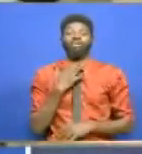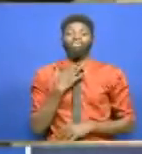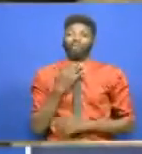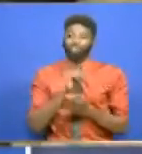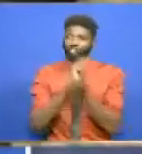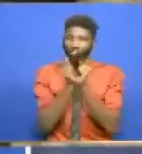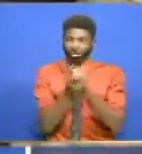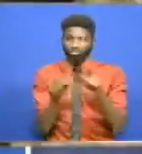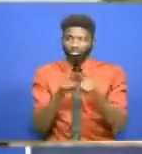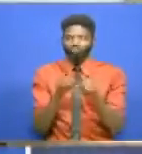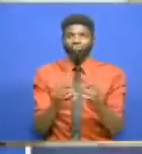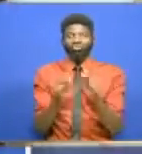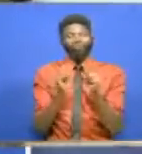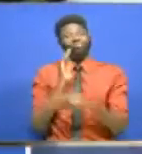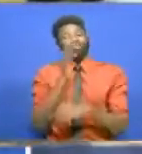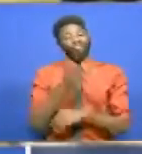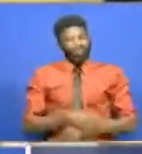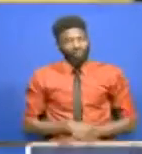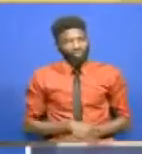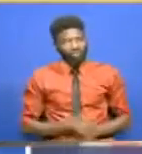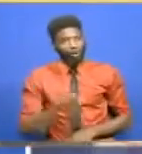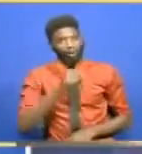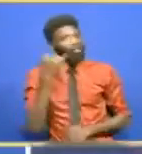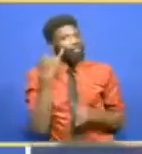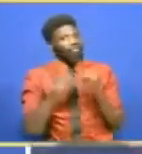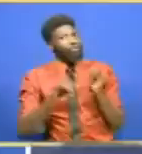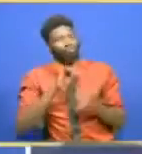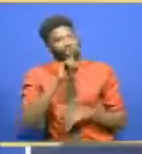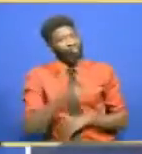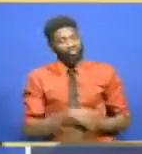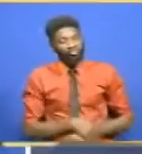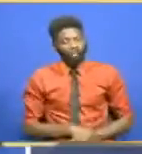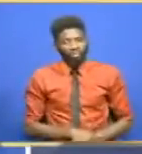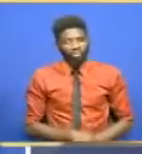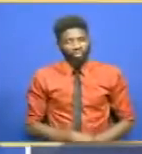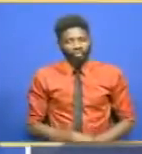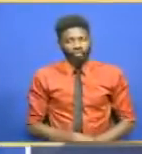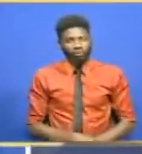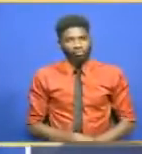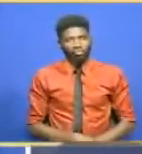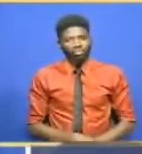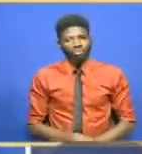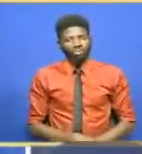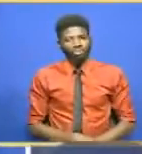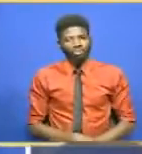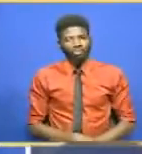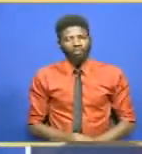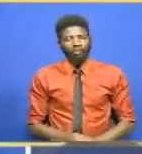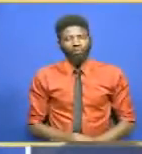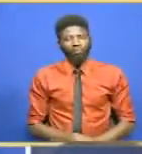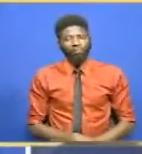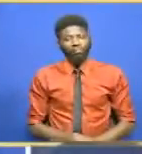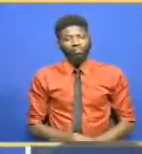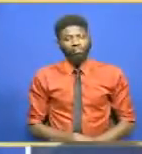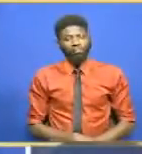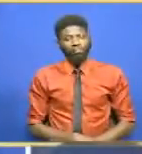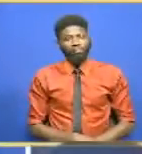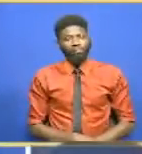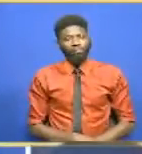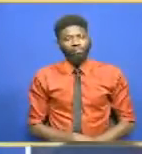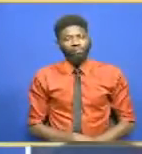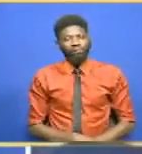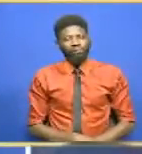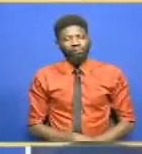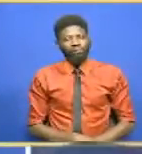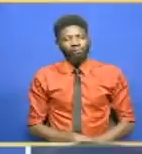addressed? We took that one last week. Yeah, my comment is about the hedge. The new rules that have been